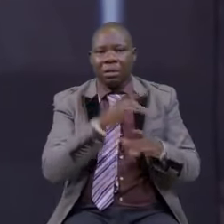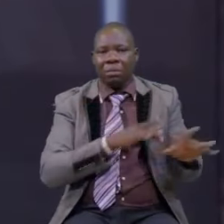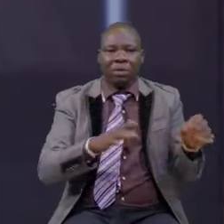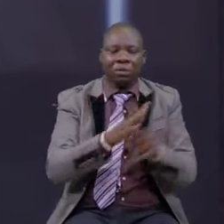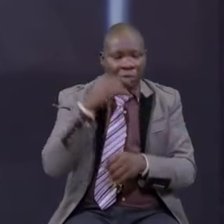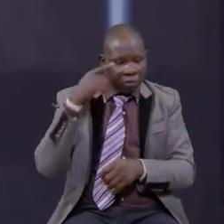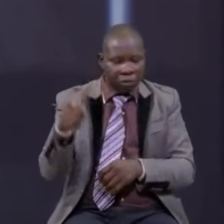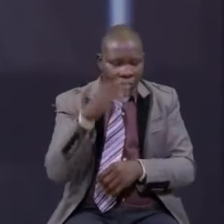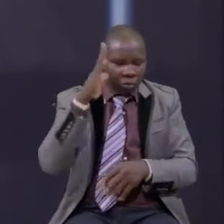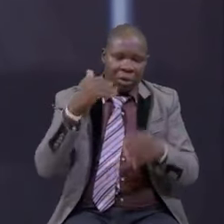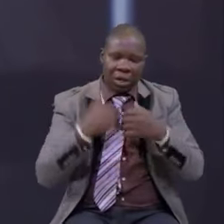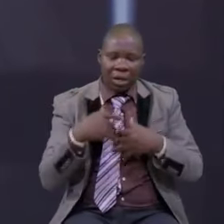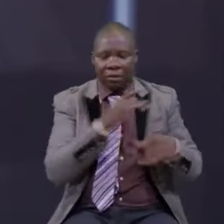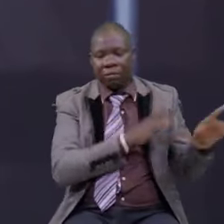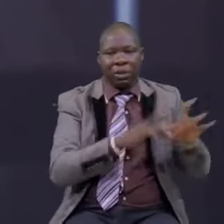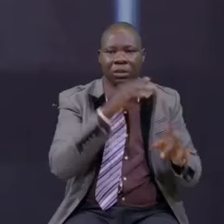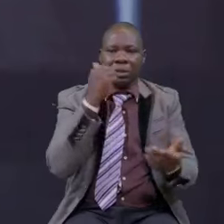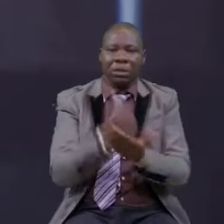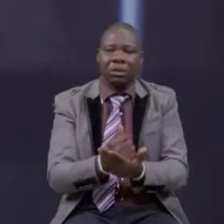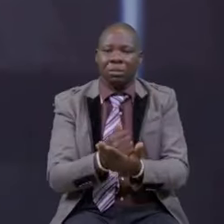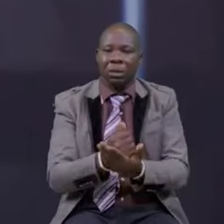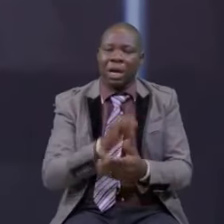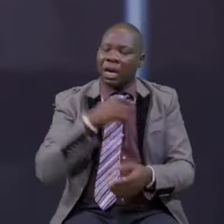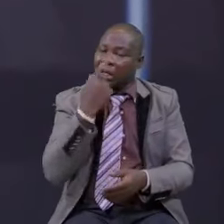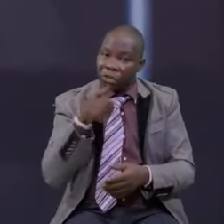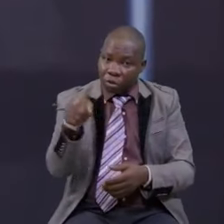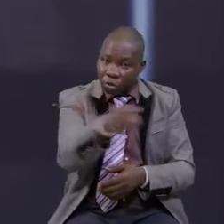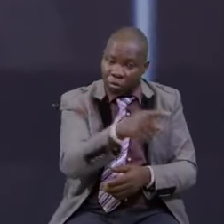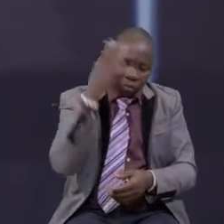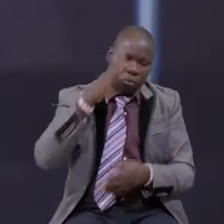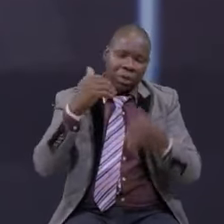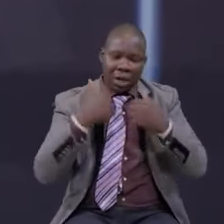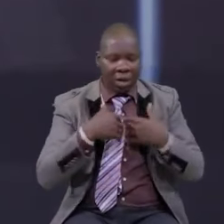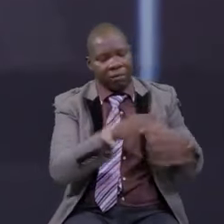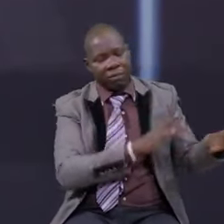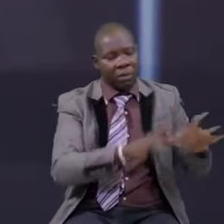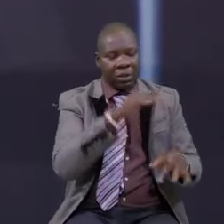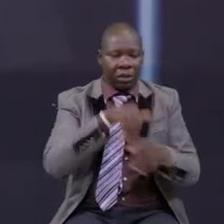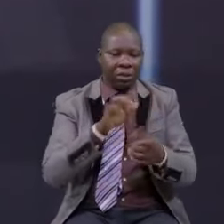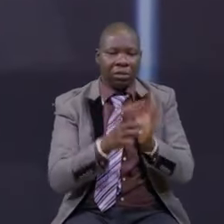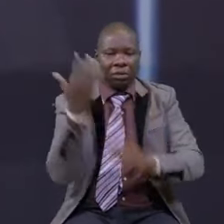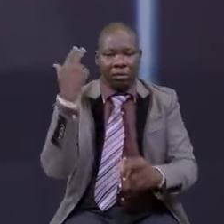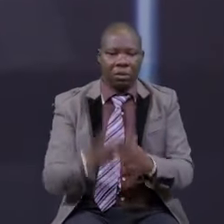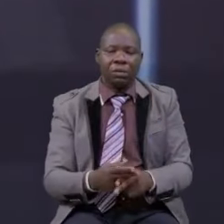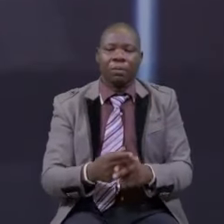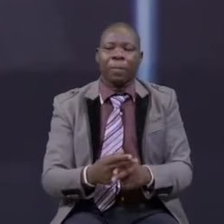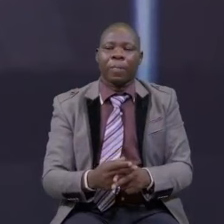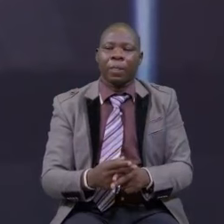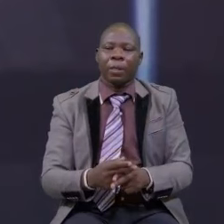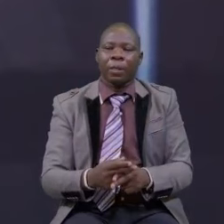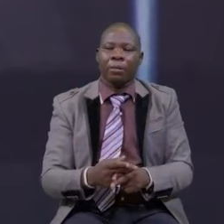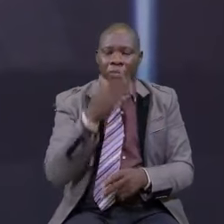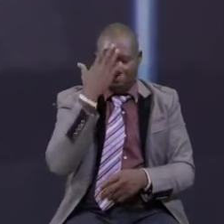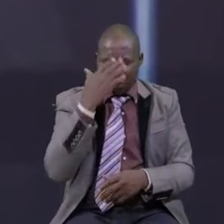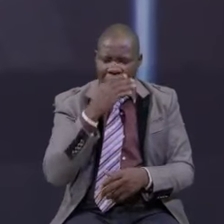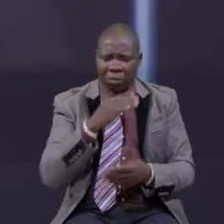obtain mercy. I said you will obtain mercy. Amen. You know, being